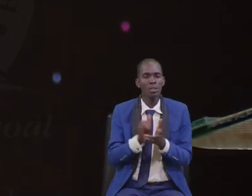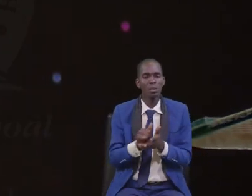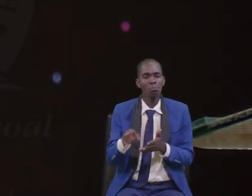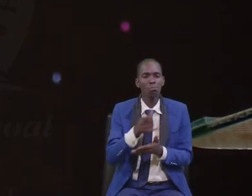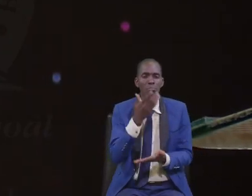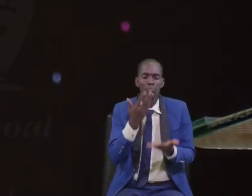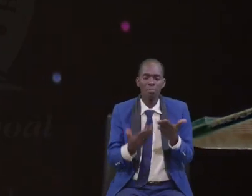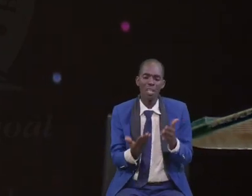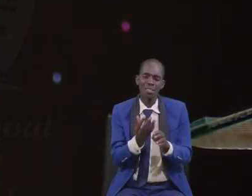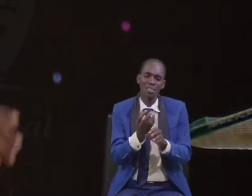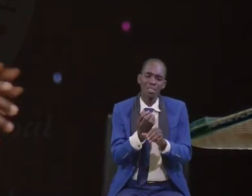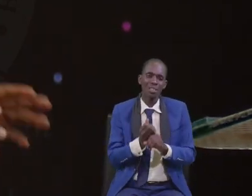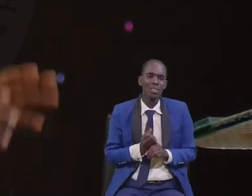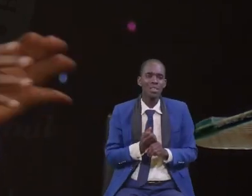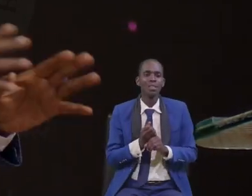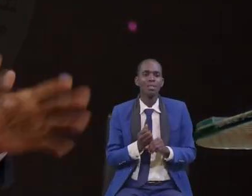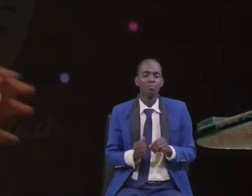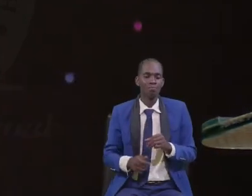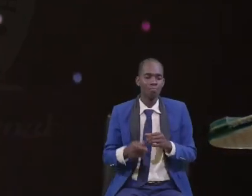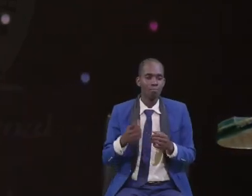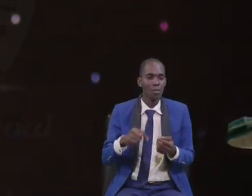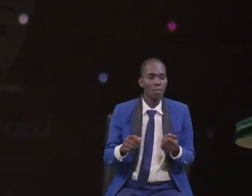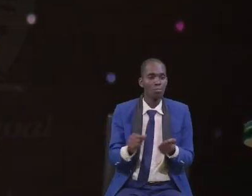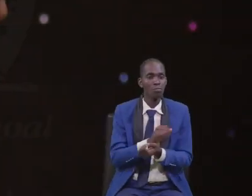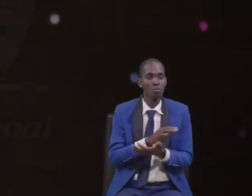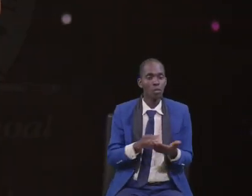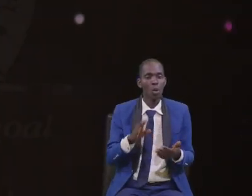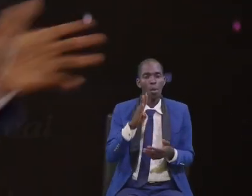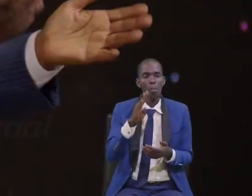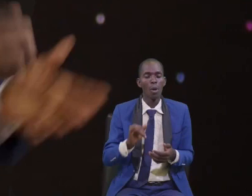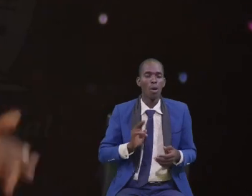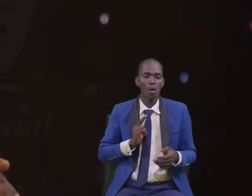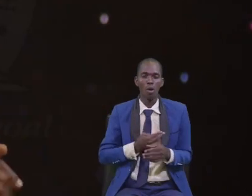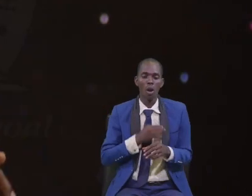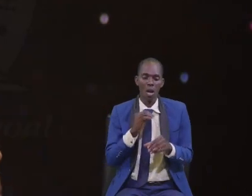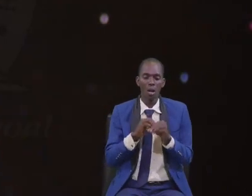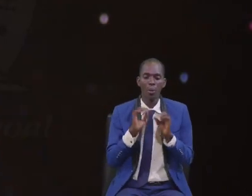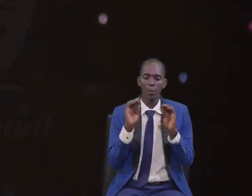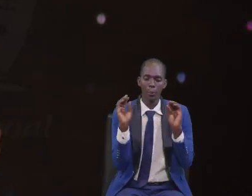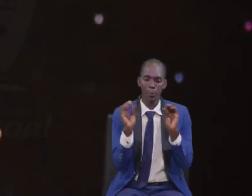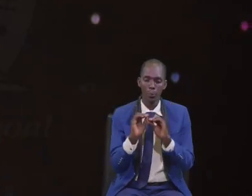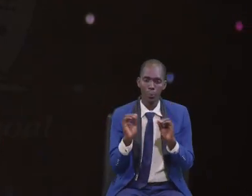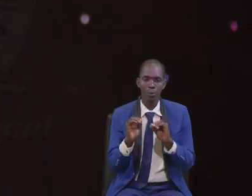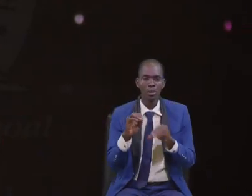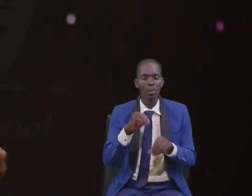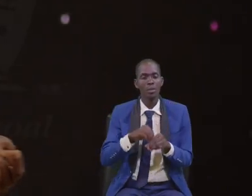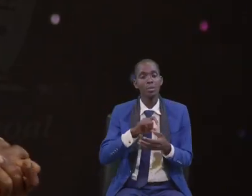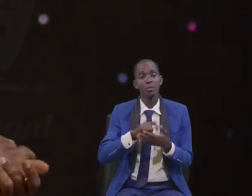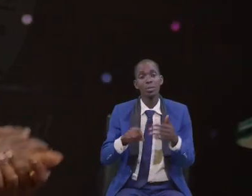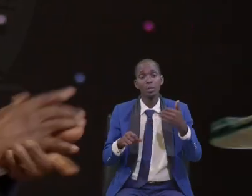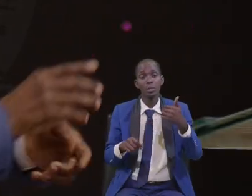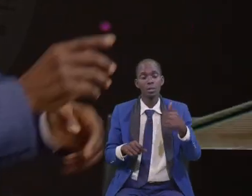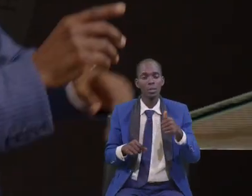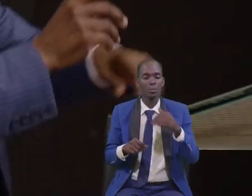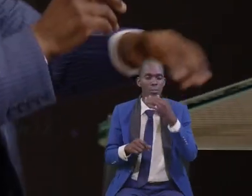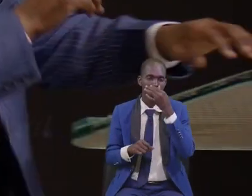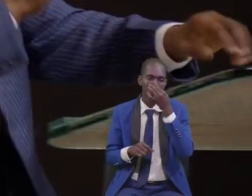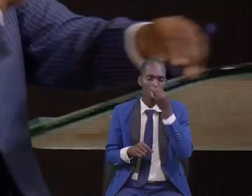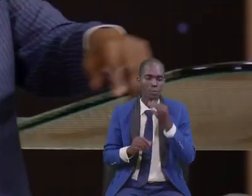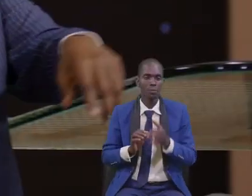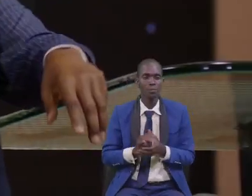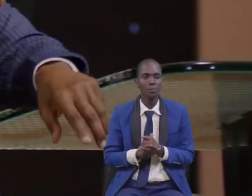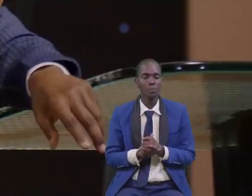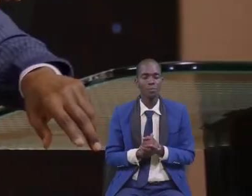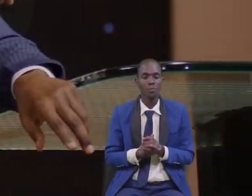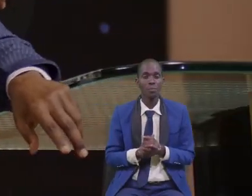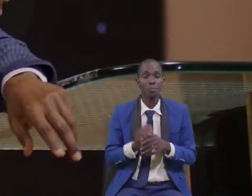might receive damage by us in nothing. Look at verse 10. It says in verse 10,